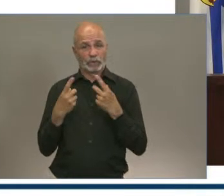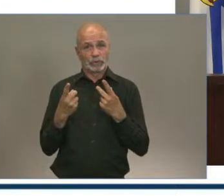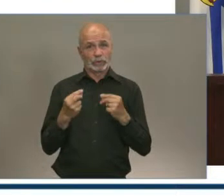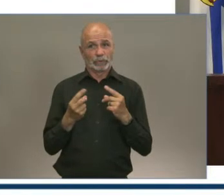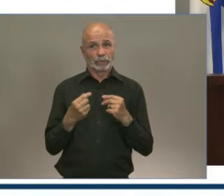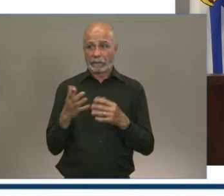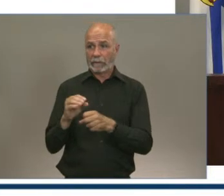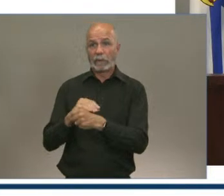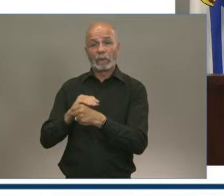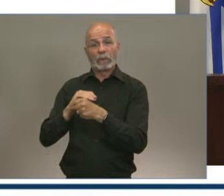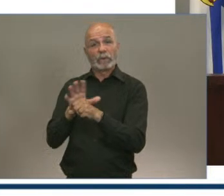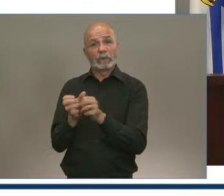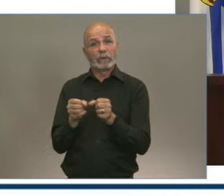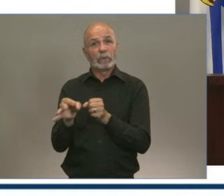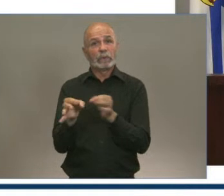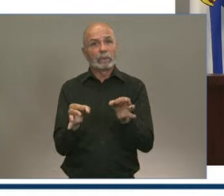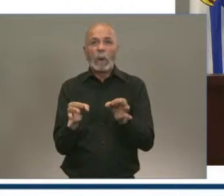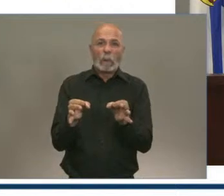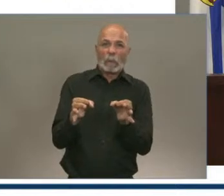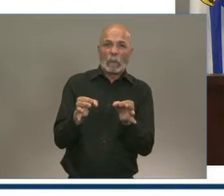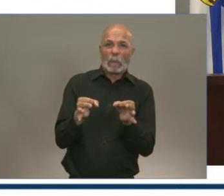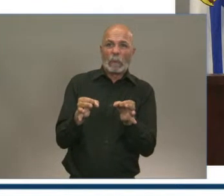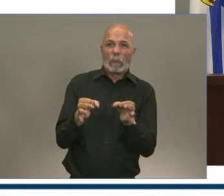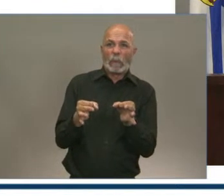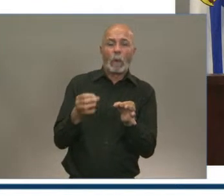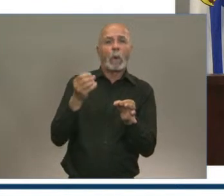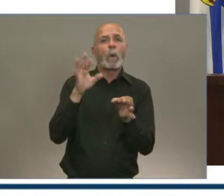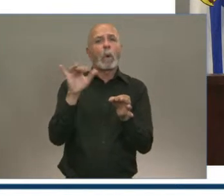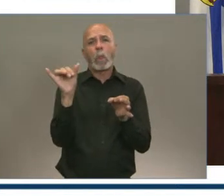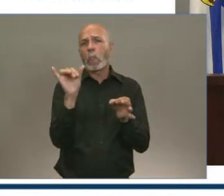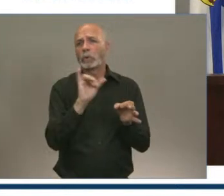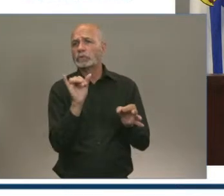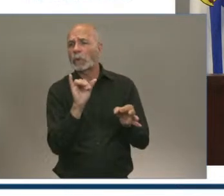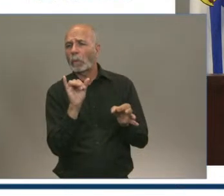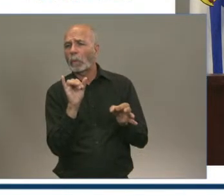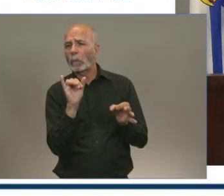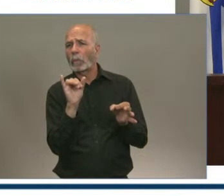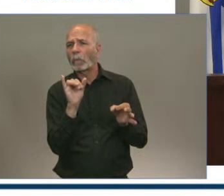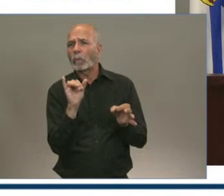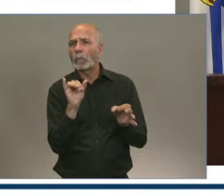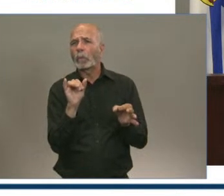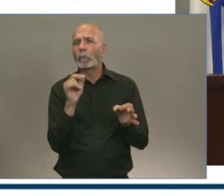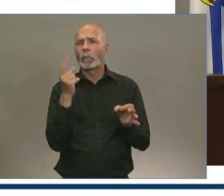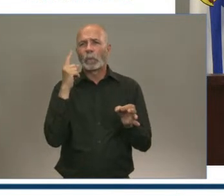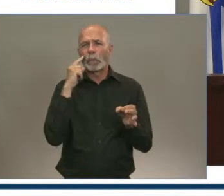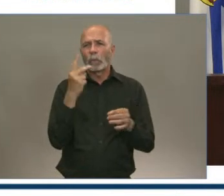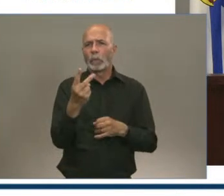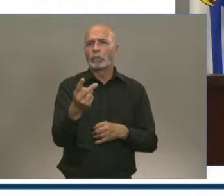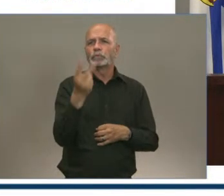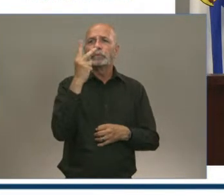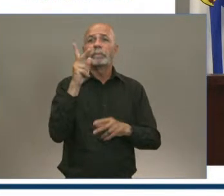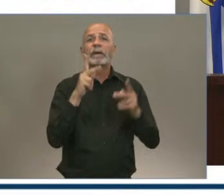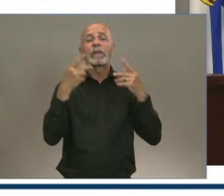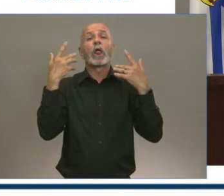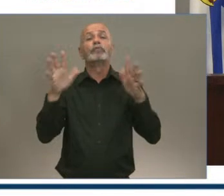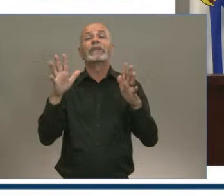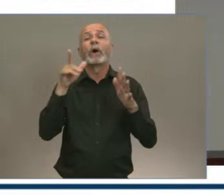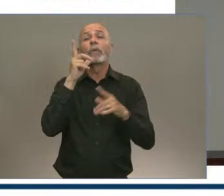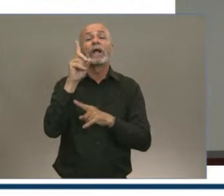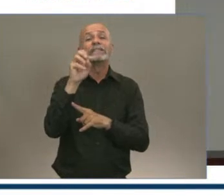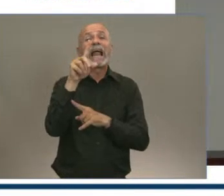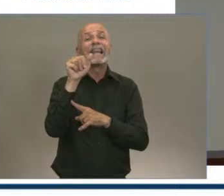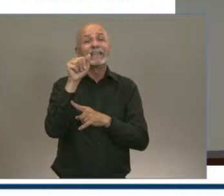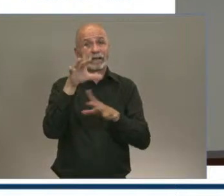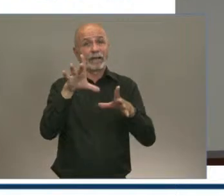is confirmed? And can you also talk a bit more about the two people who were infected? Have they now recovered fully? So the